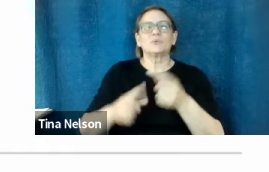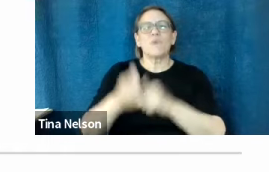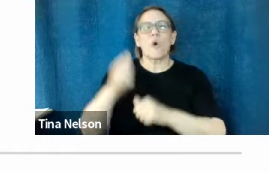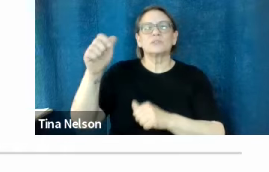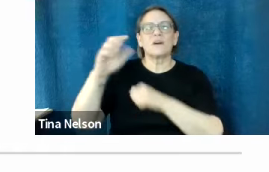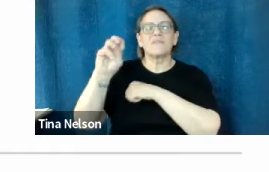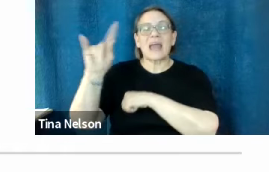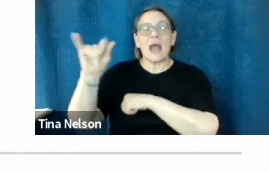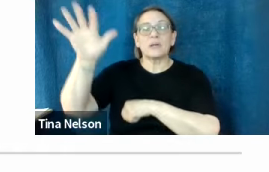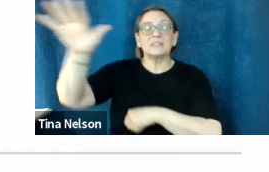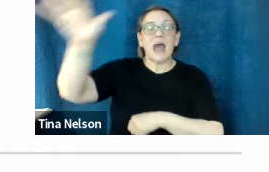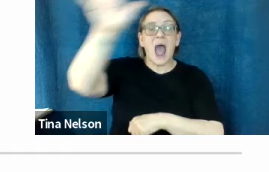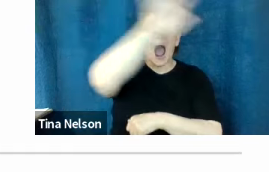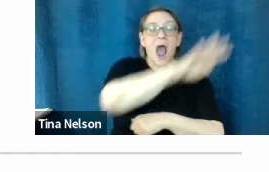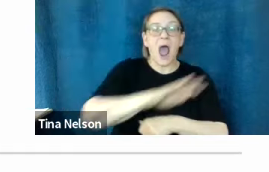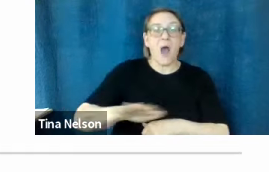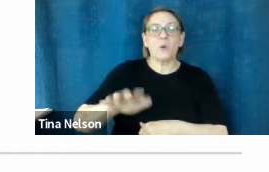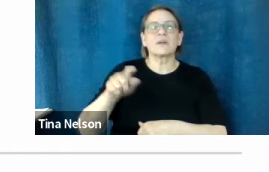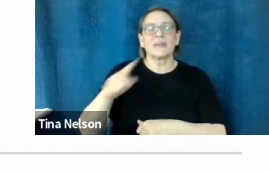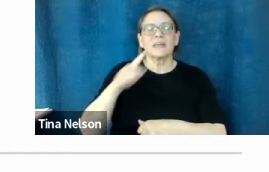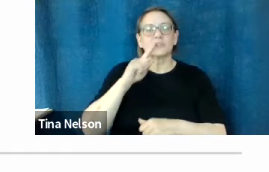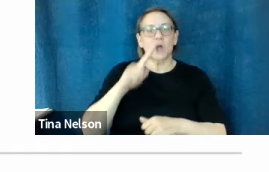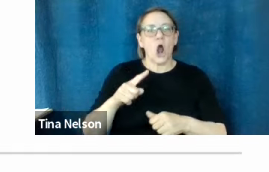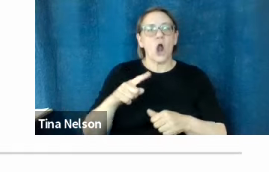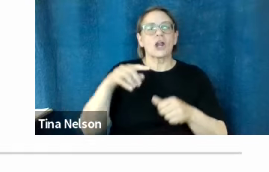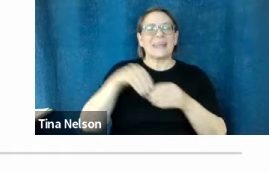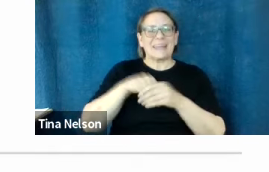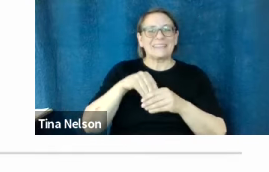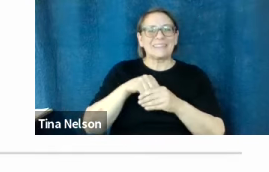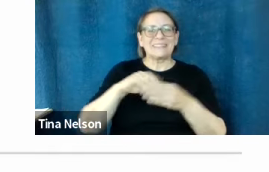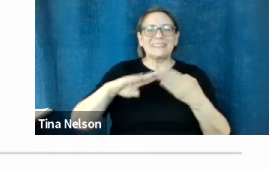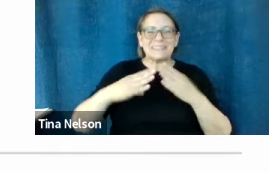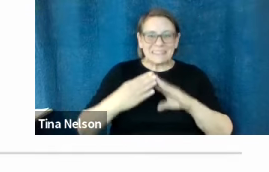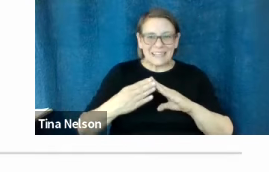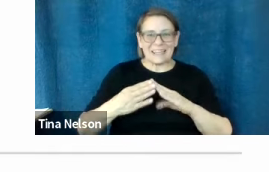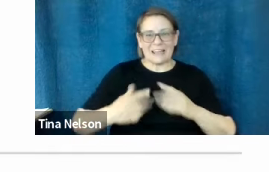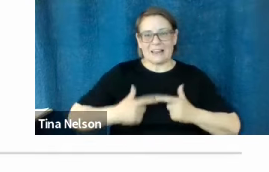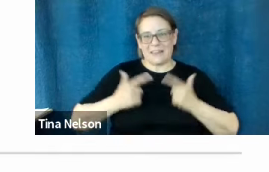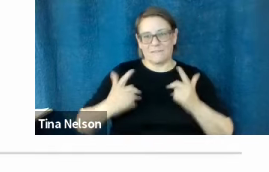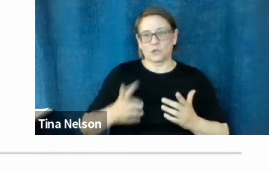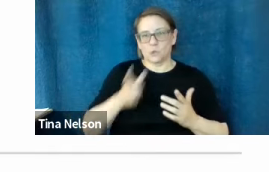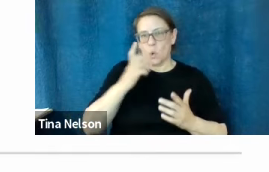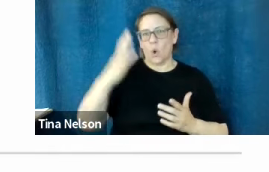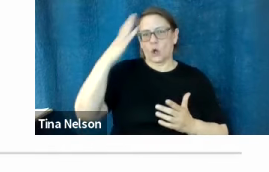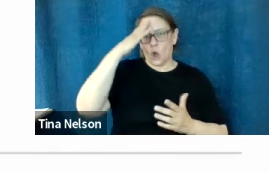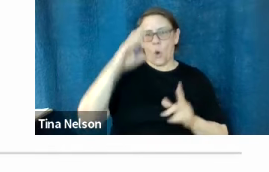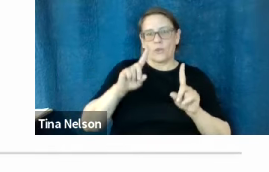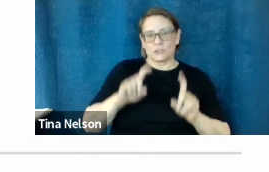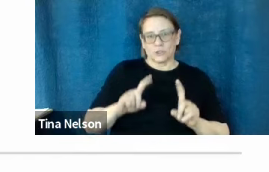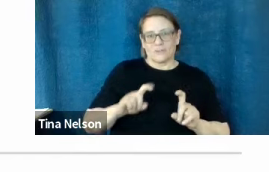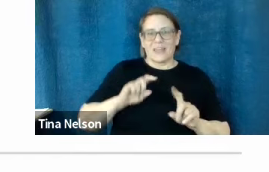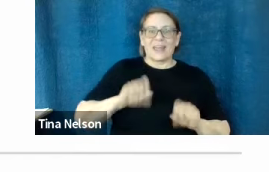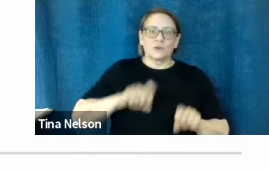mind, these are progressively minded city dwellers that are aware of this survey and answering accordingly.